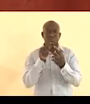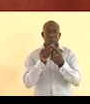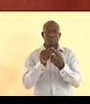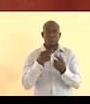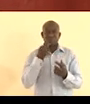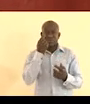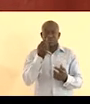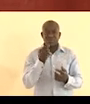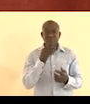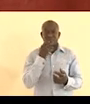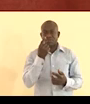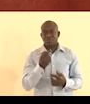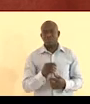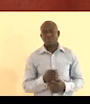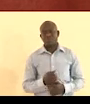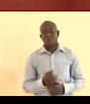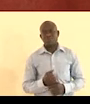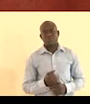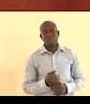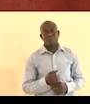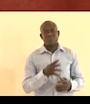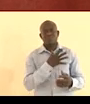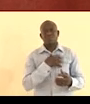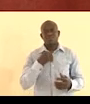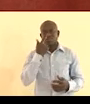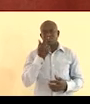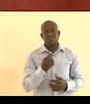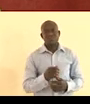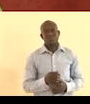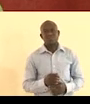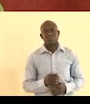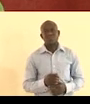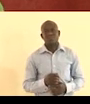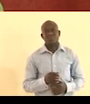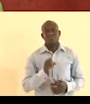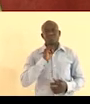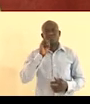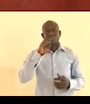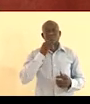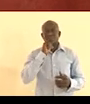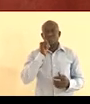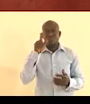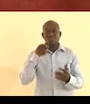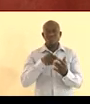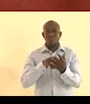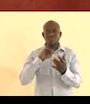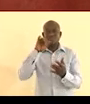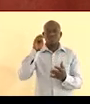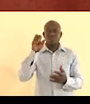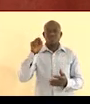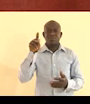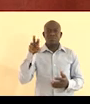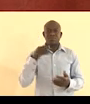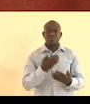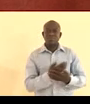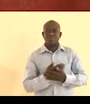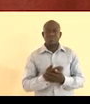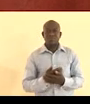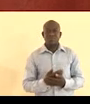which proceeded out of his mouth. And they said, "Is not this Joseph's